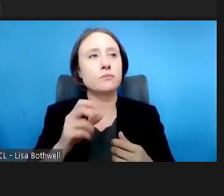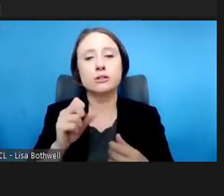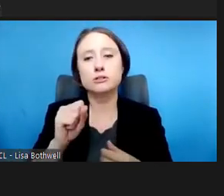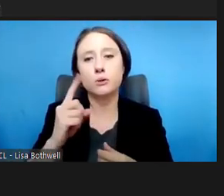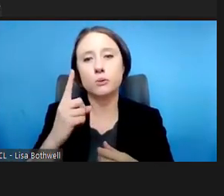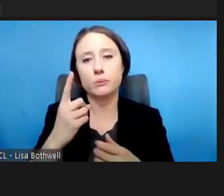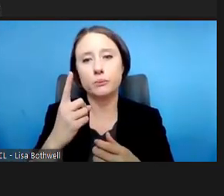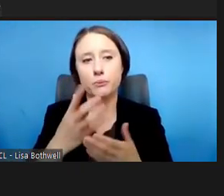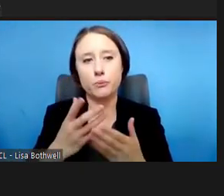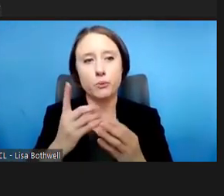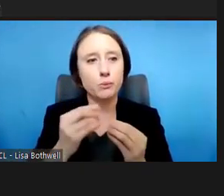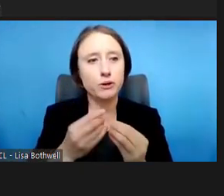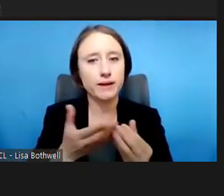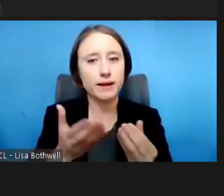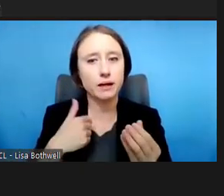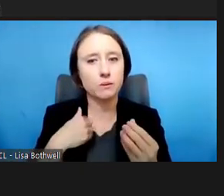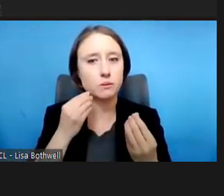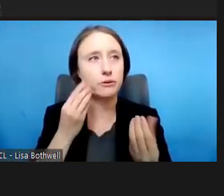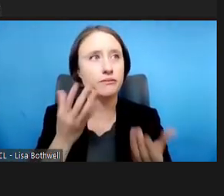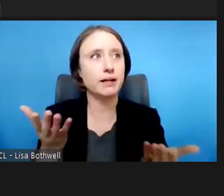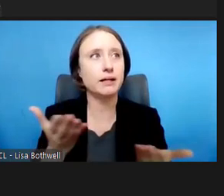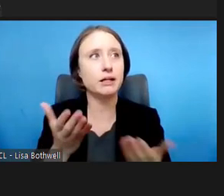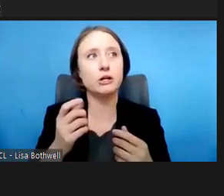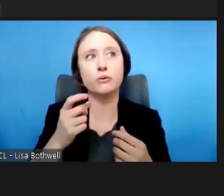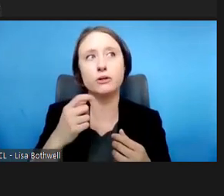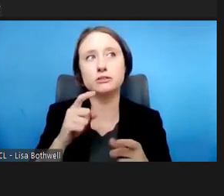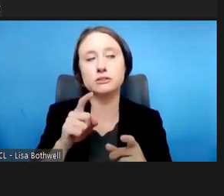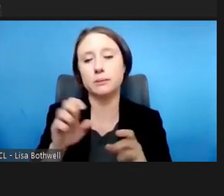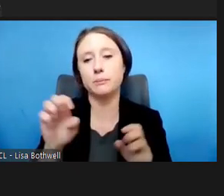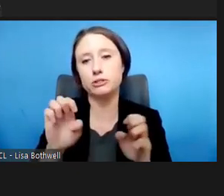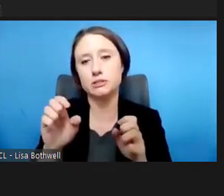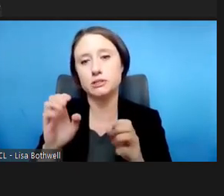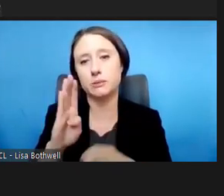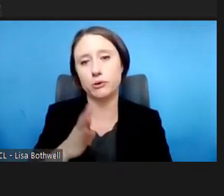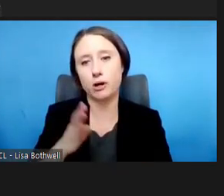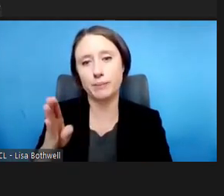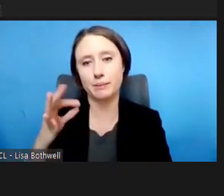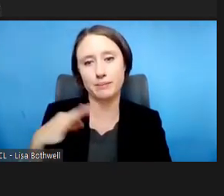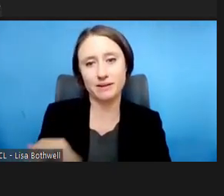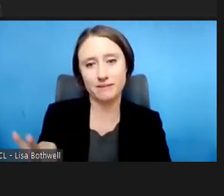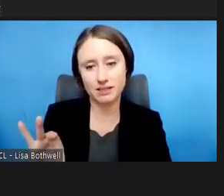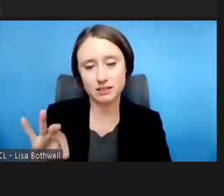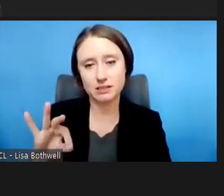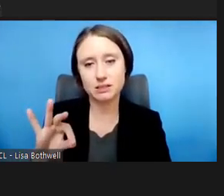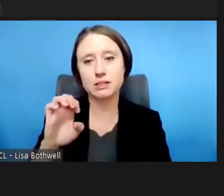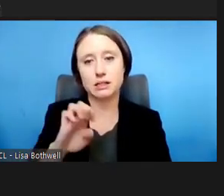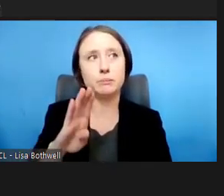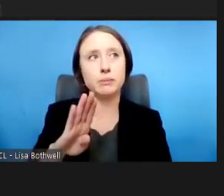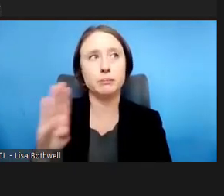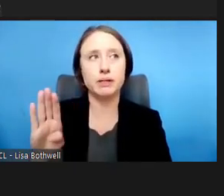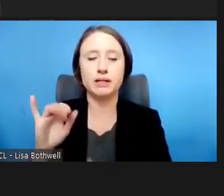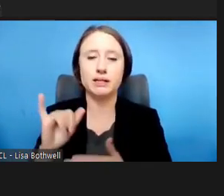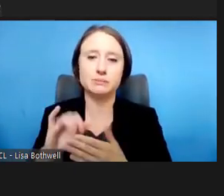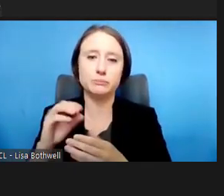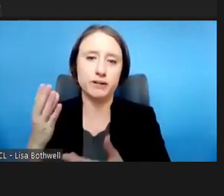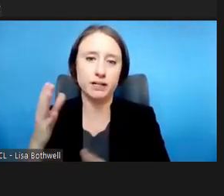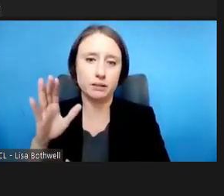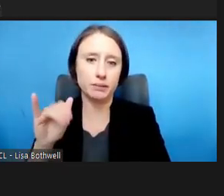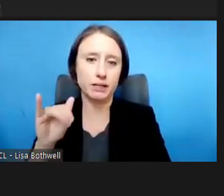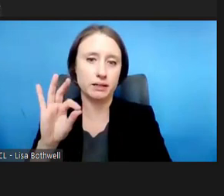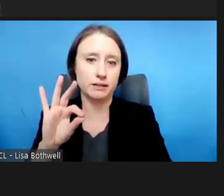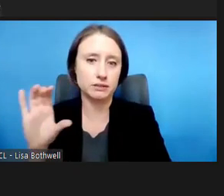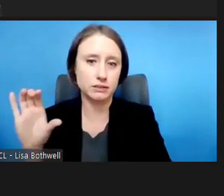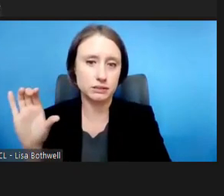the initiation or startup fees. One more piece of information I'd like to provide here is the EBB,